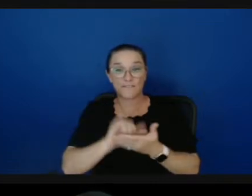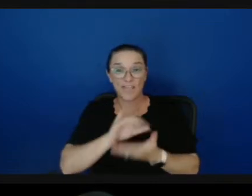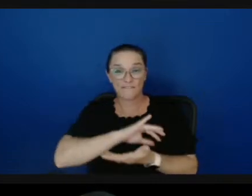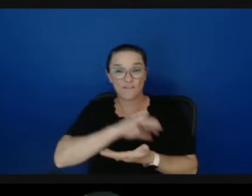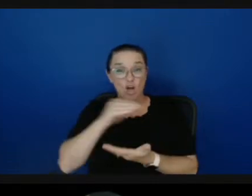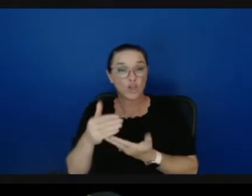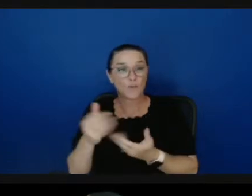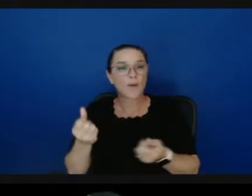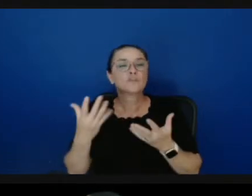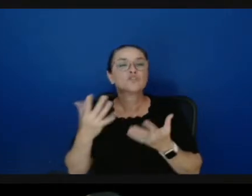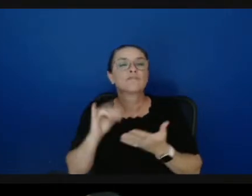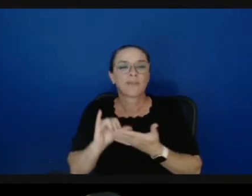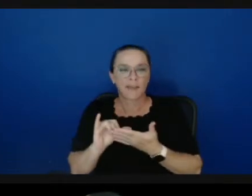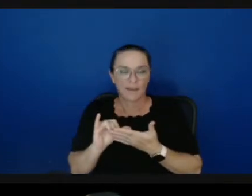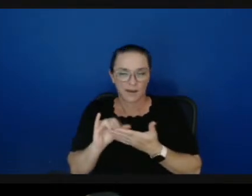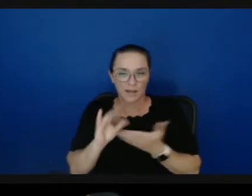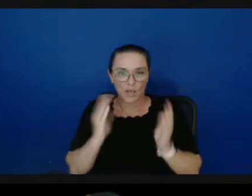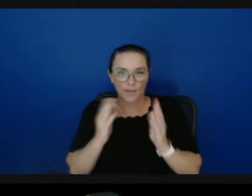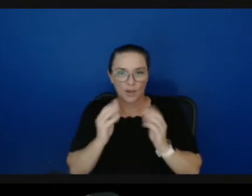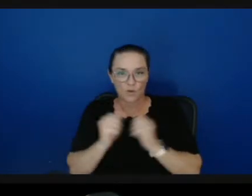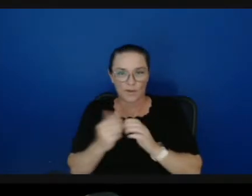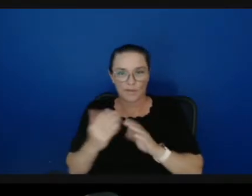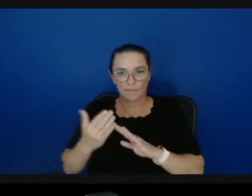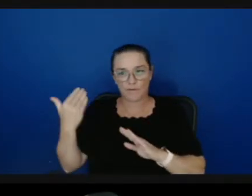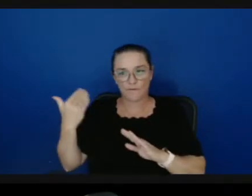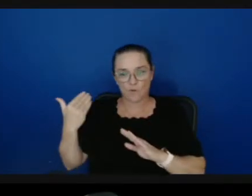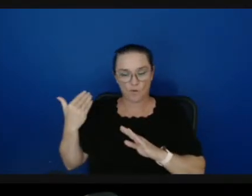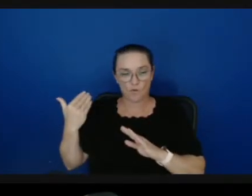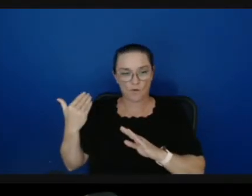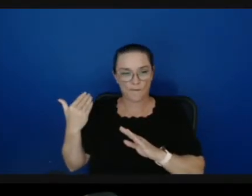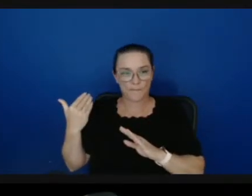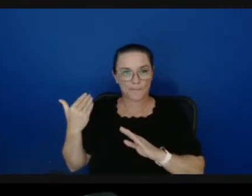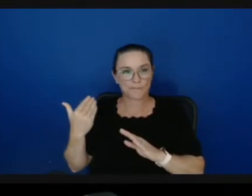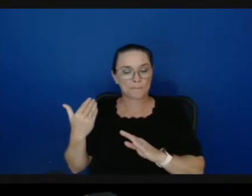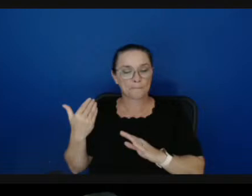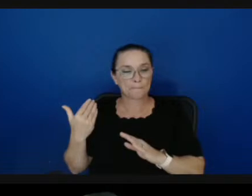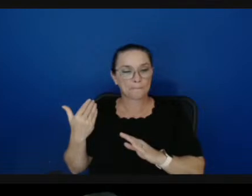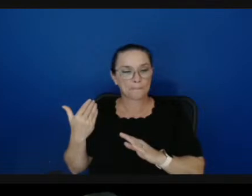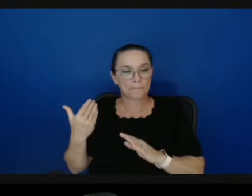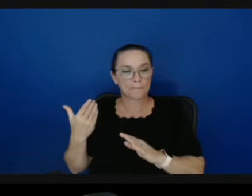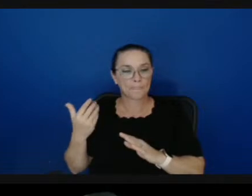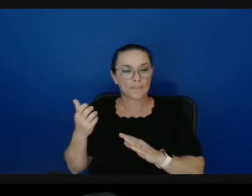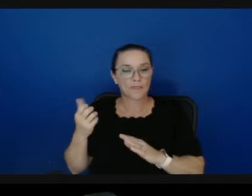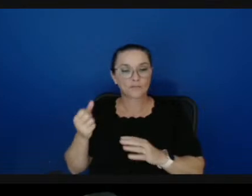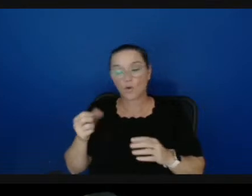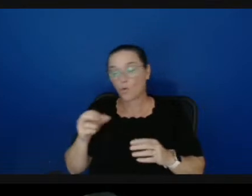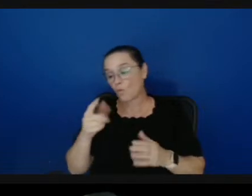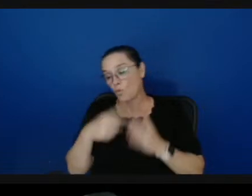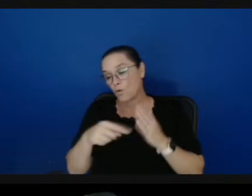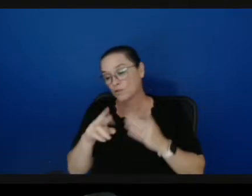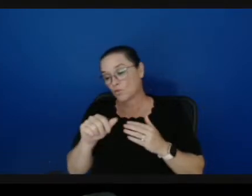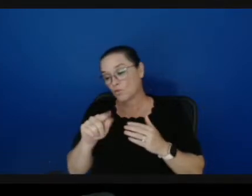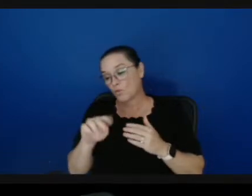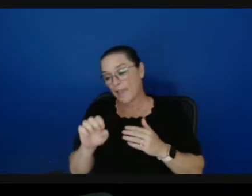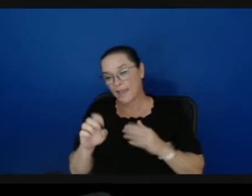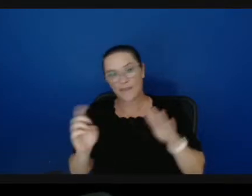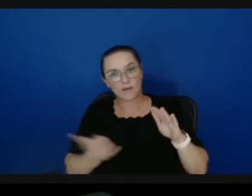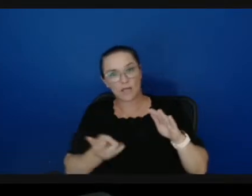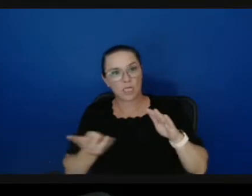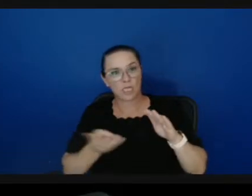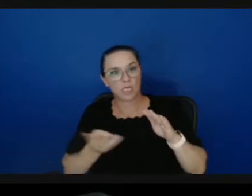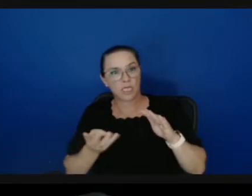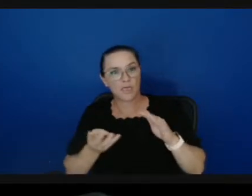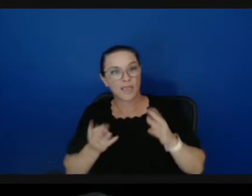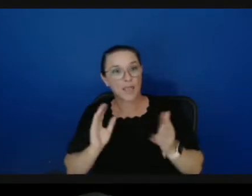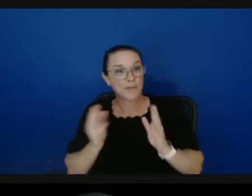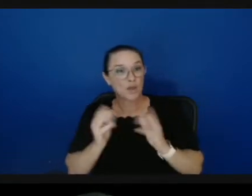that compared to before, right? So now then you can actually get to what is the rate of magma coming to the volcano? How does that compare to before? And